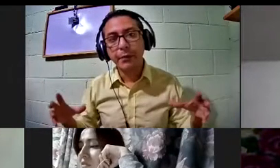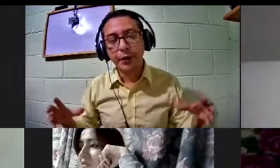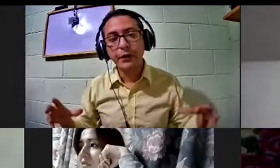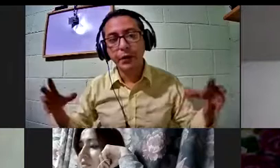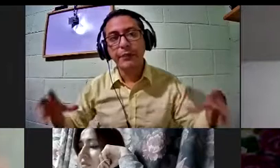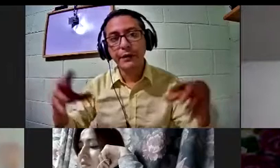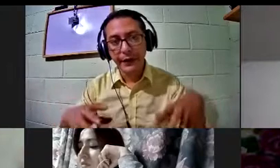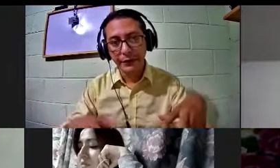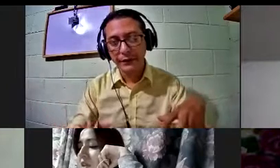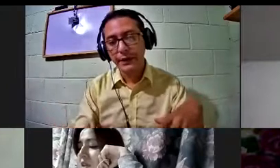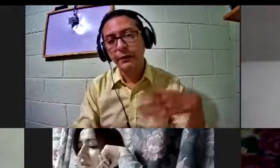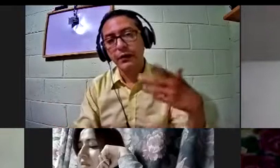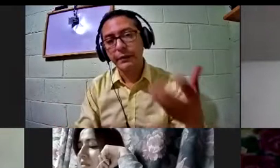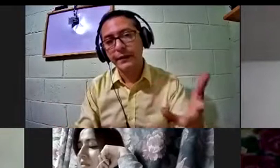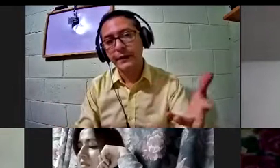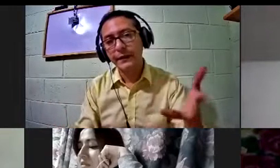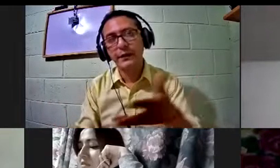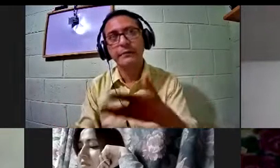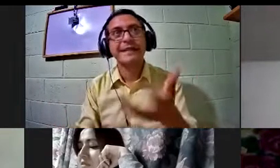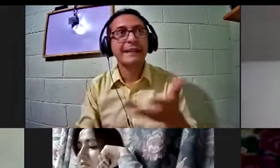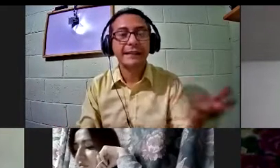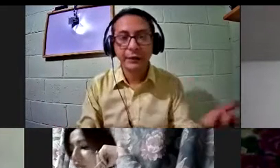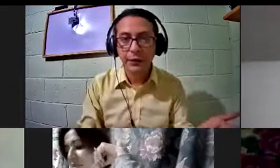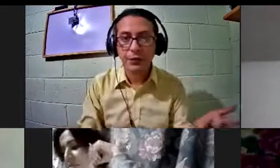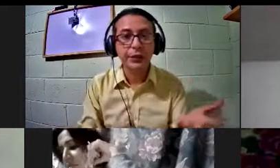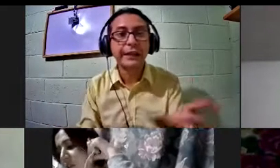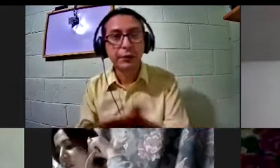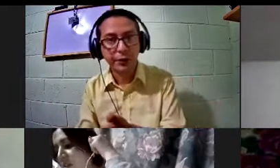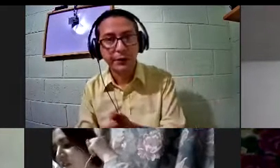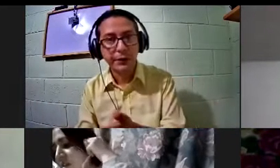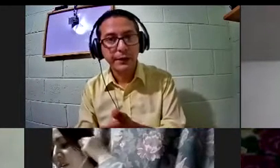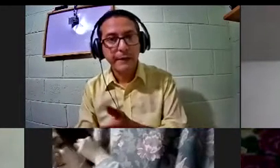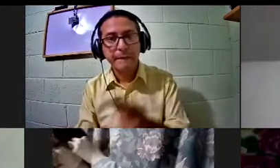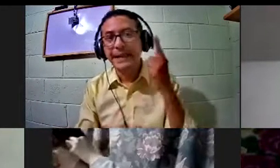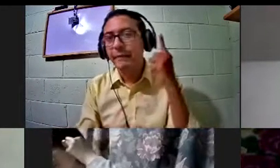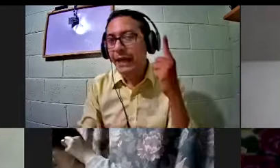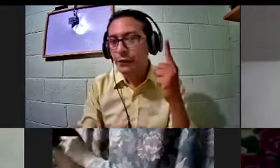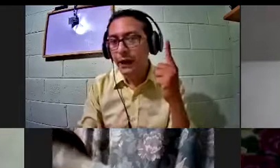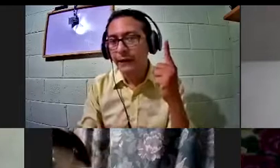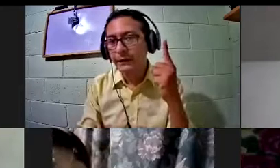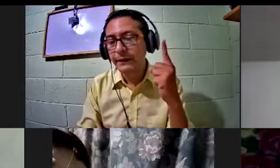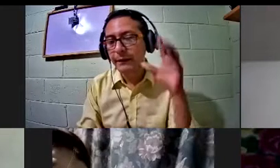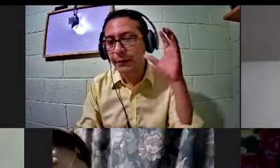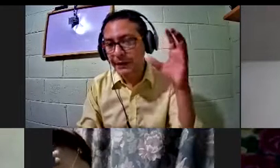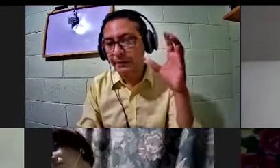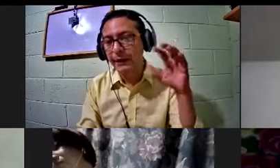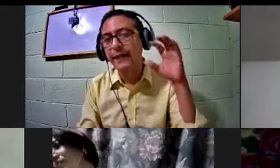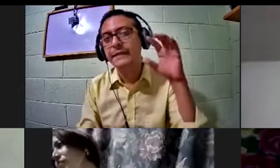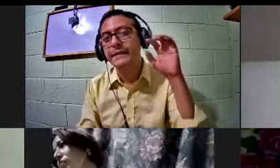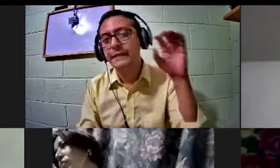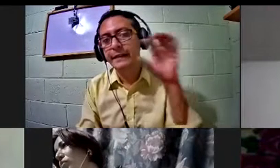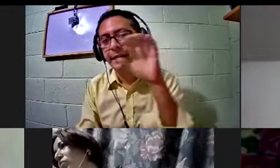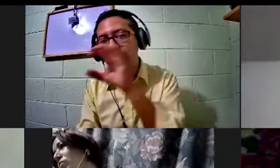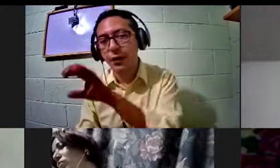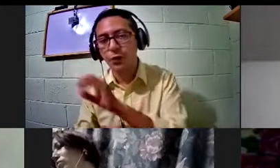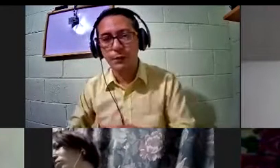they have a board of directors. Algunas compañías tienen una mesa de directores, o un directorio. But the main one, the principal, that's